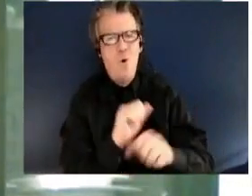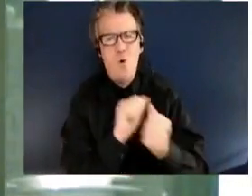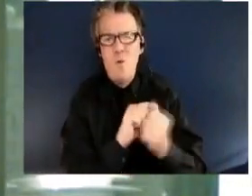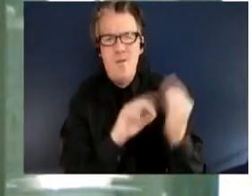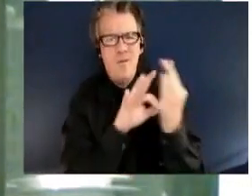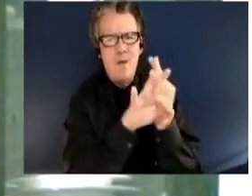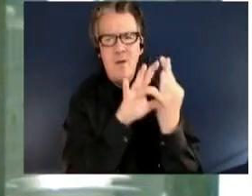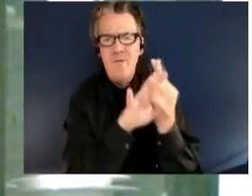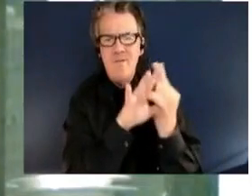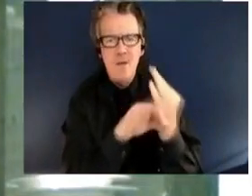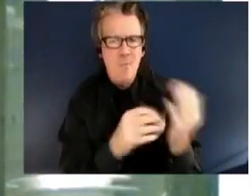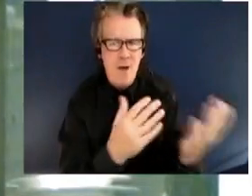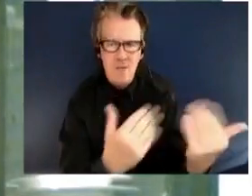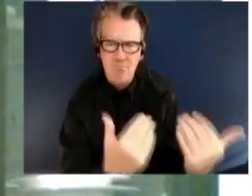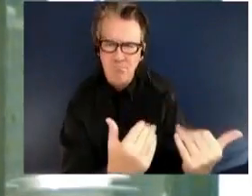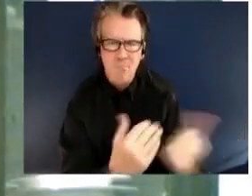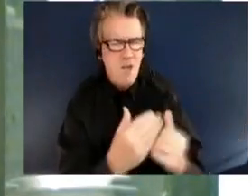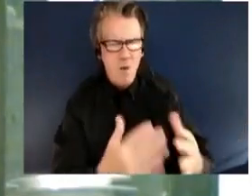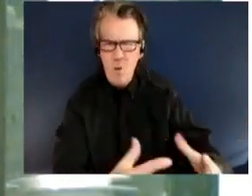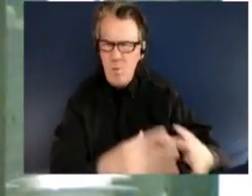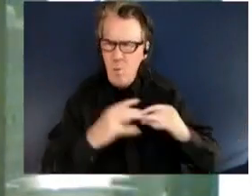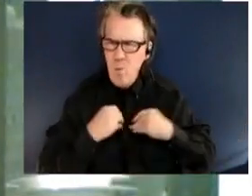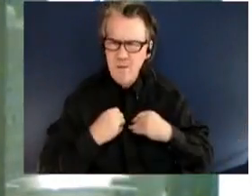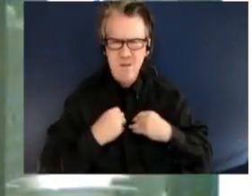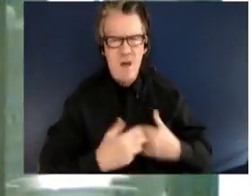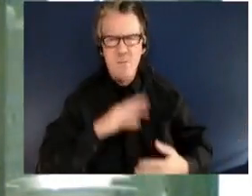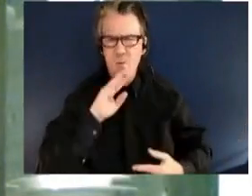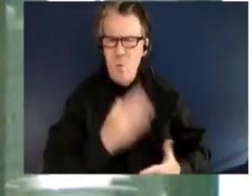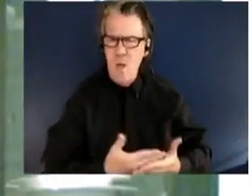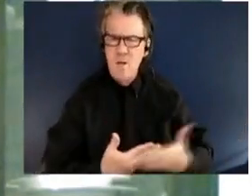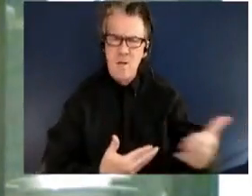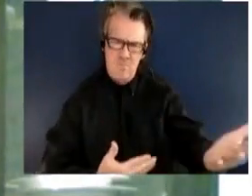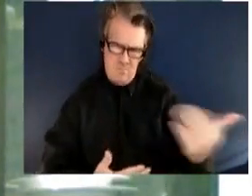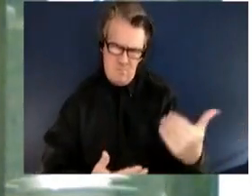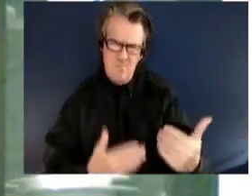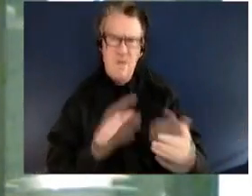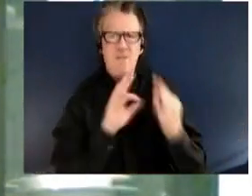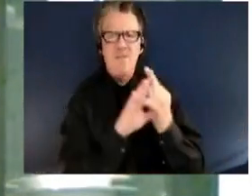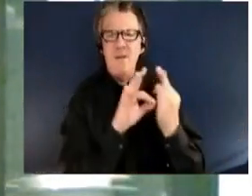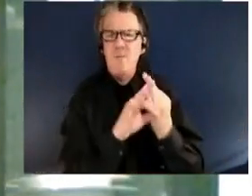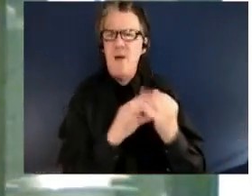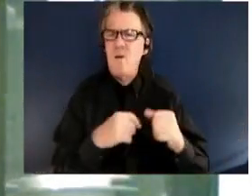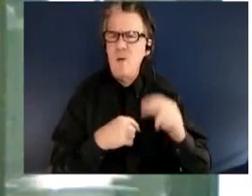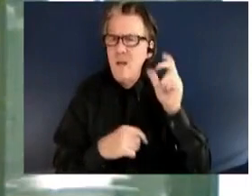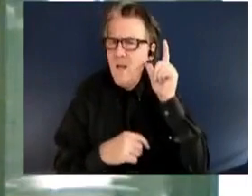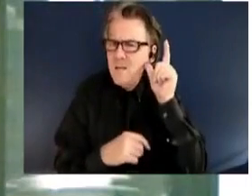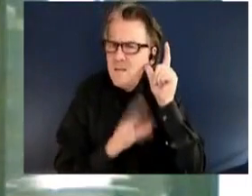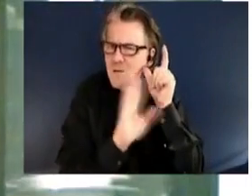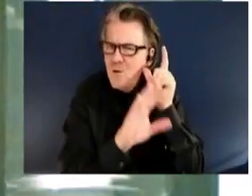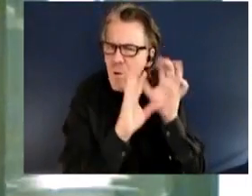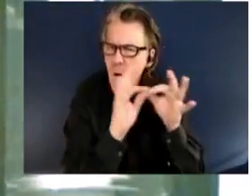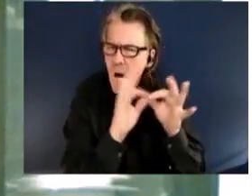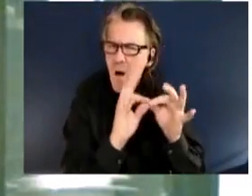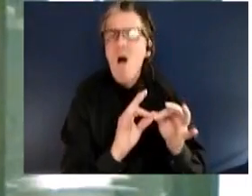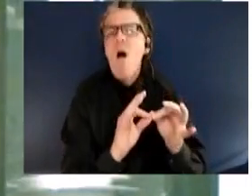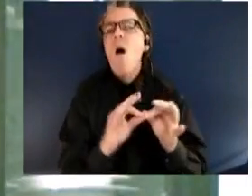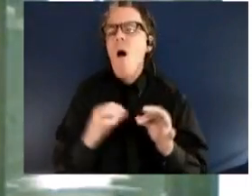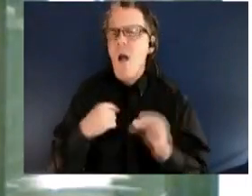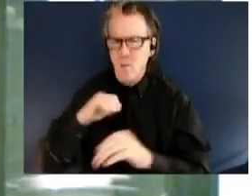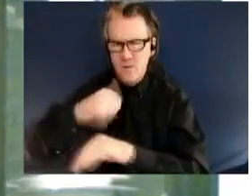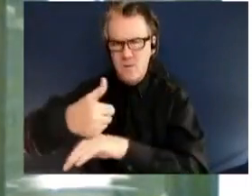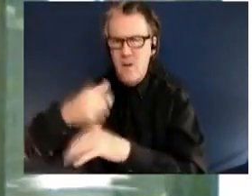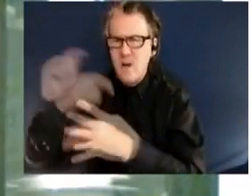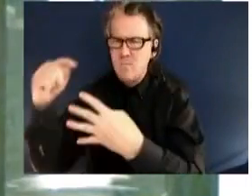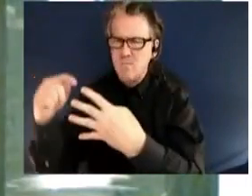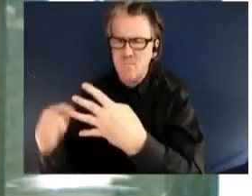community-based organizations, and we listen to what we can do differently. A number of customers shared with us that they wanted